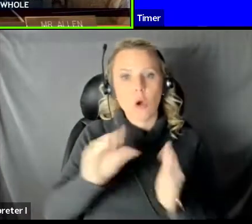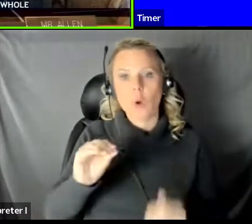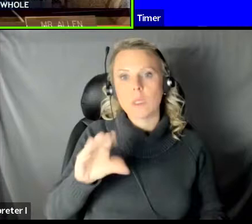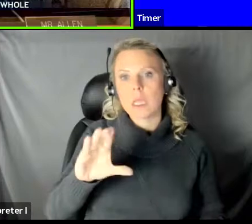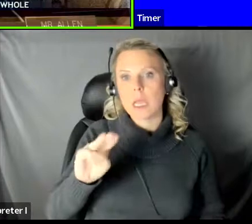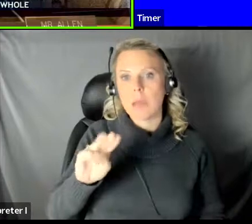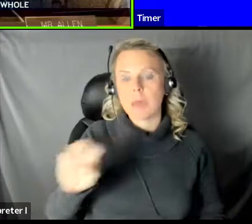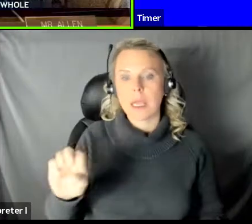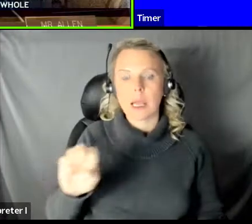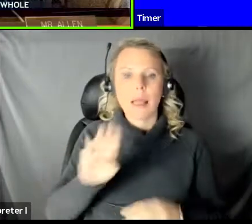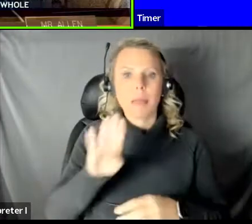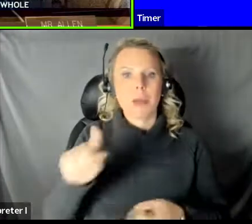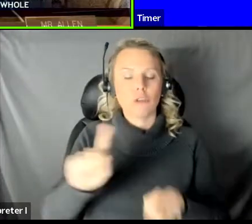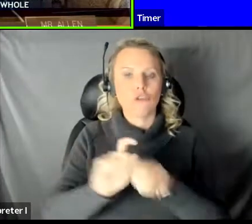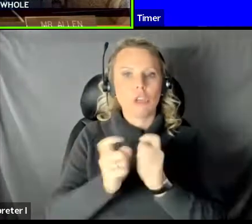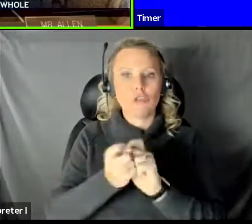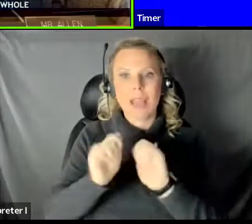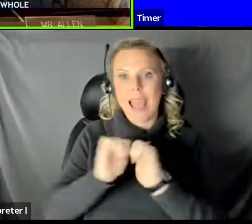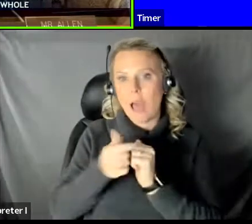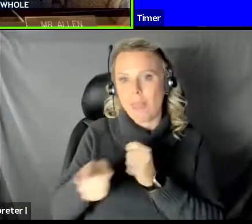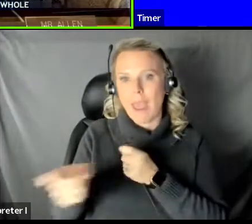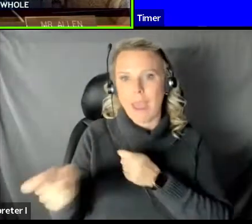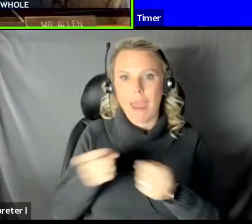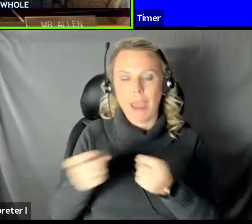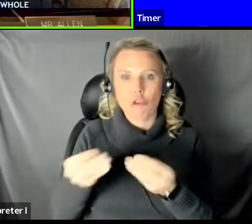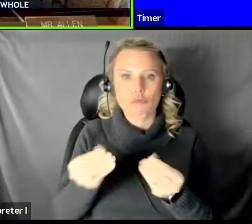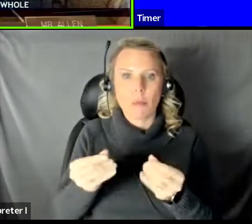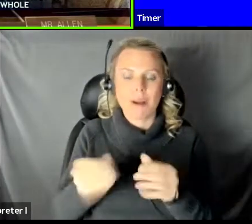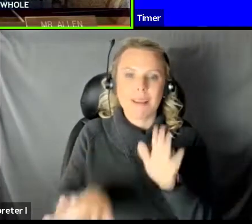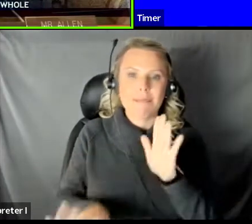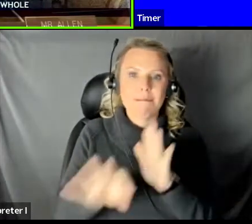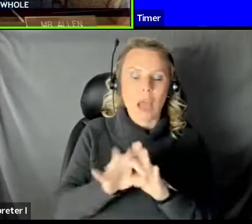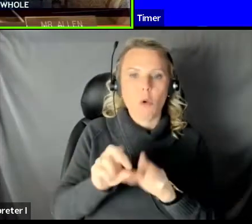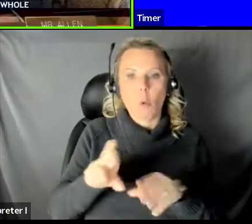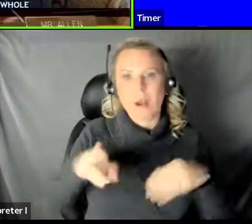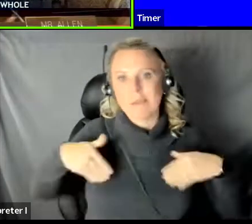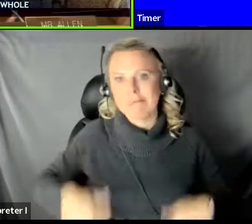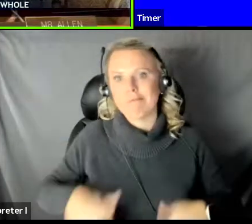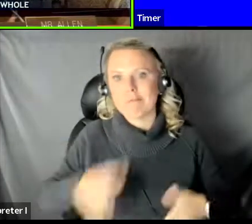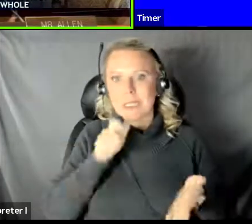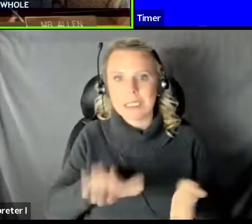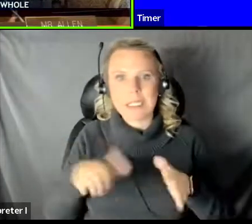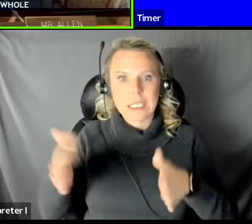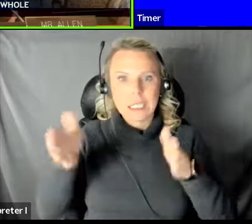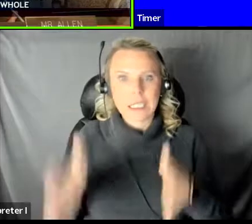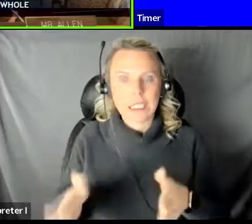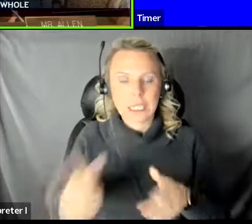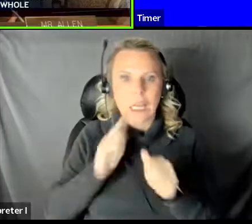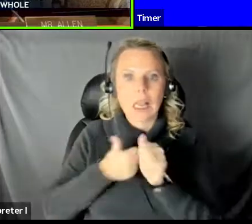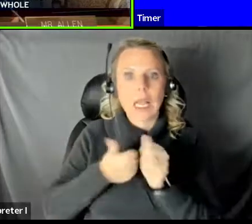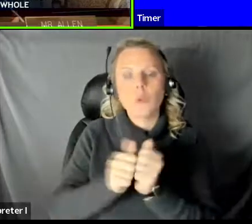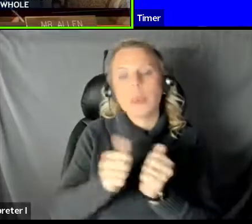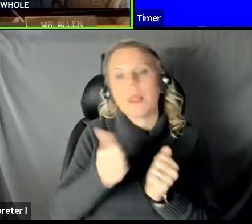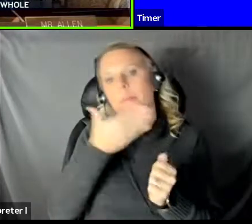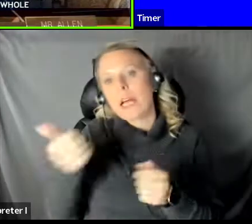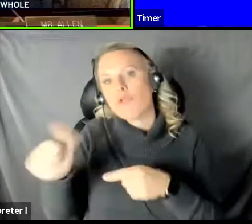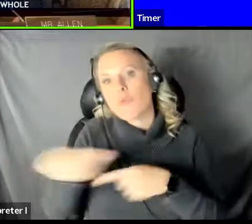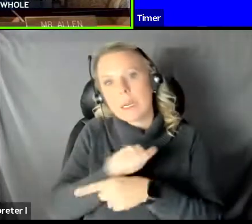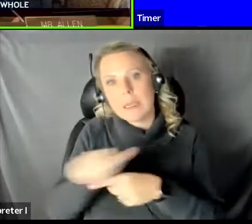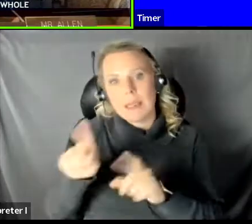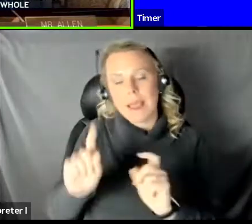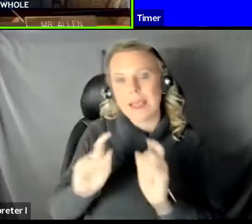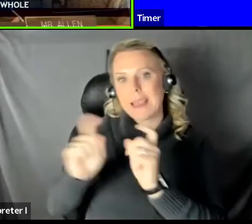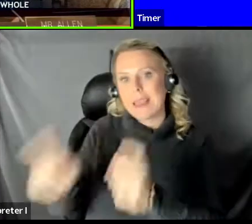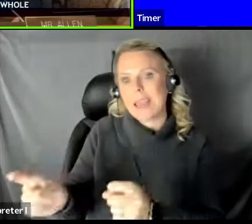the bill makes a change as to how OCME handles property found on or in the custody of a decedent that aligns with best practices. OCME would be able to give